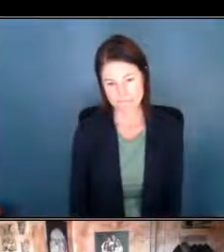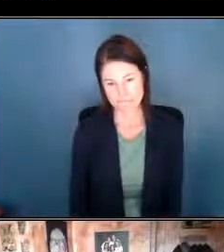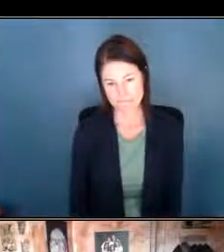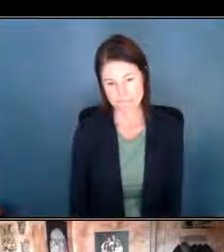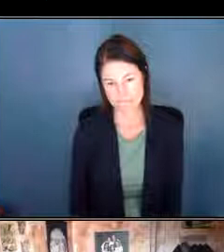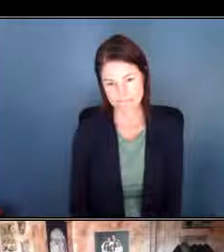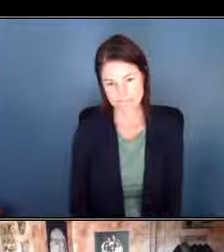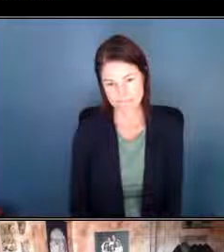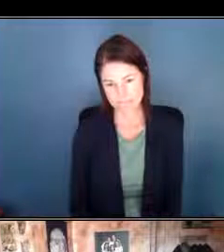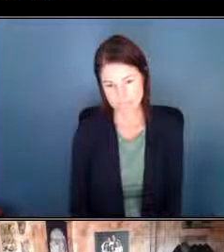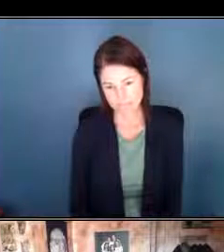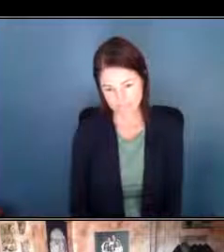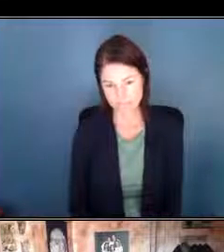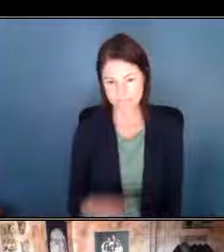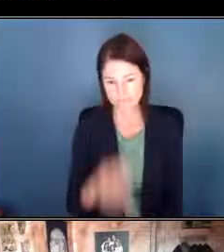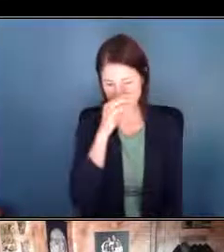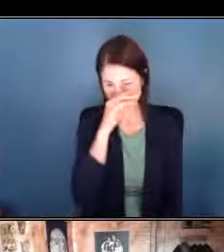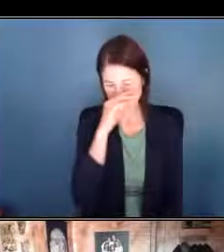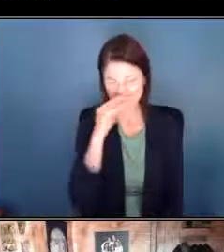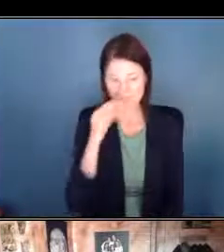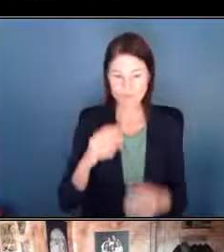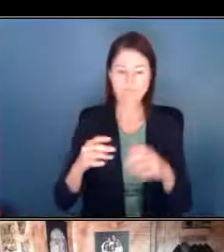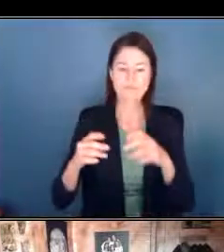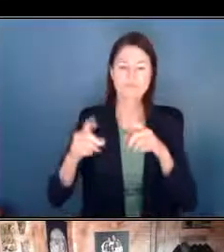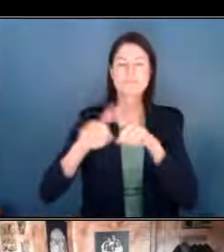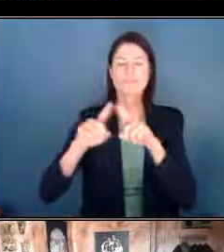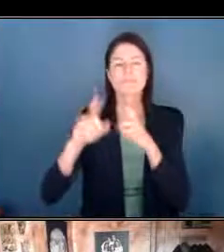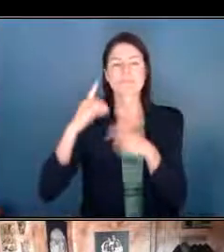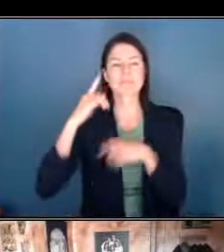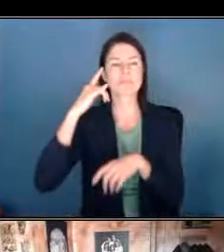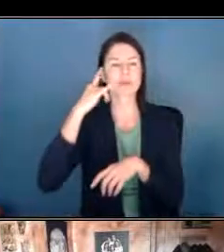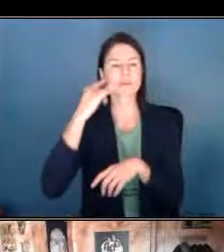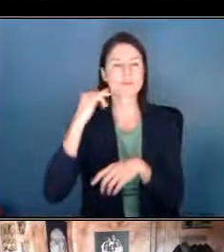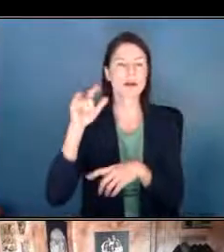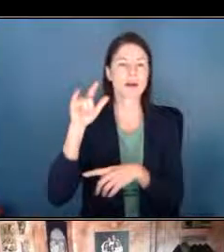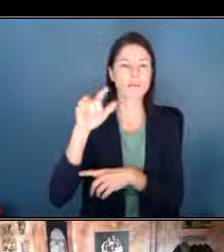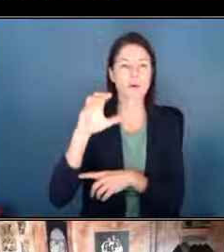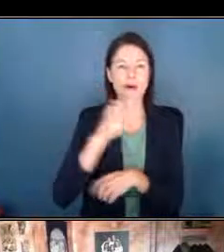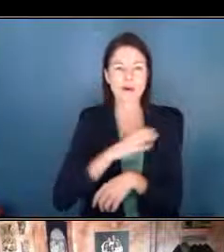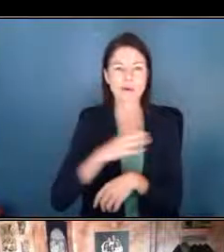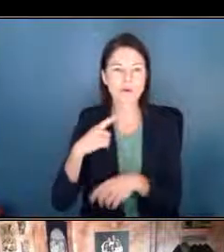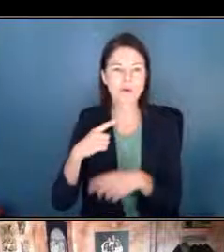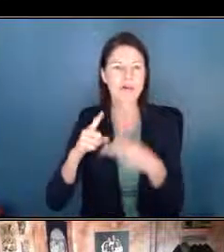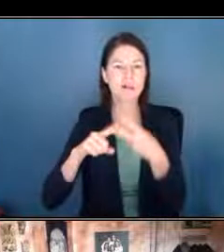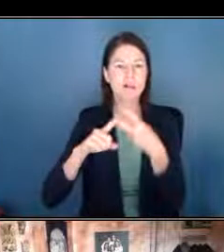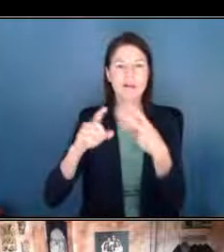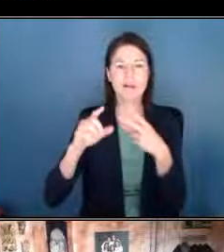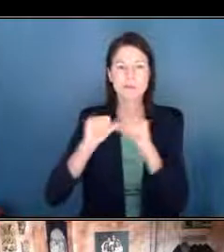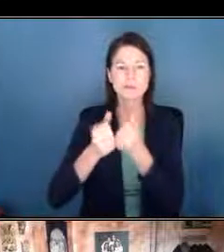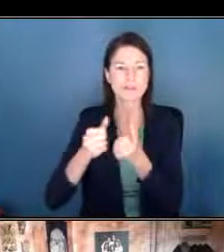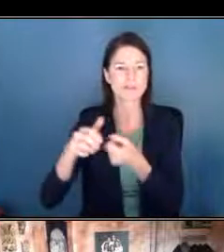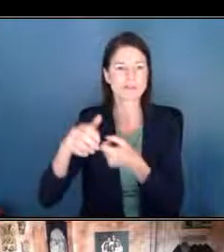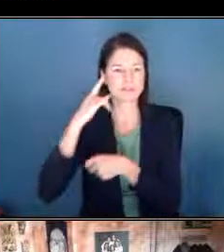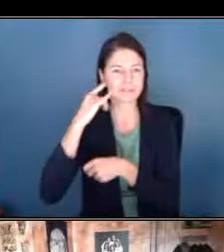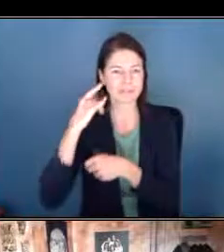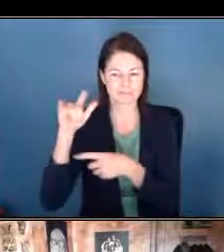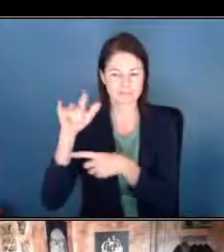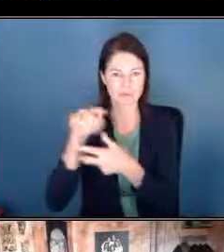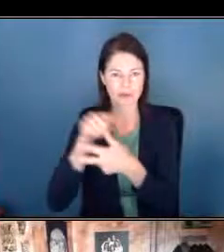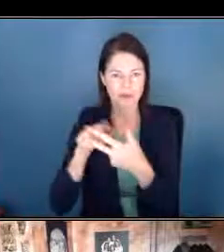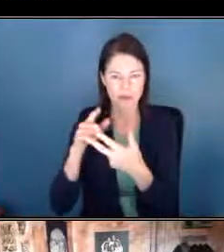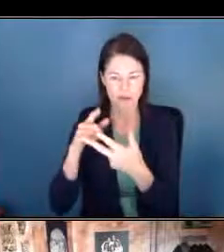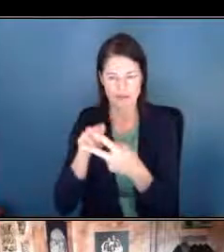like Association of California Airports and California Airports Council. Because we work with these airports on an individual basis, they understand